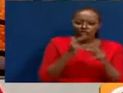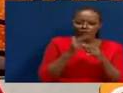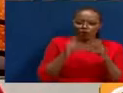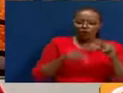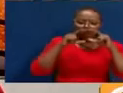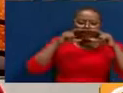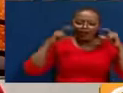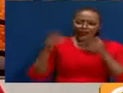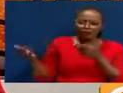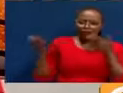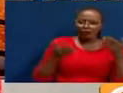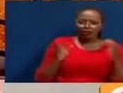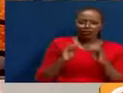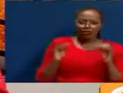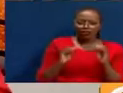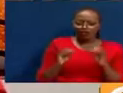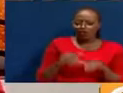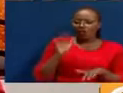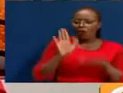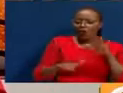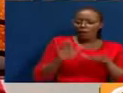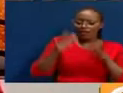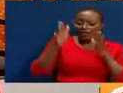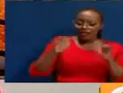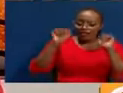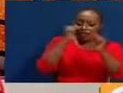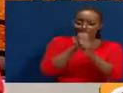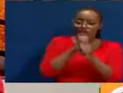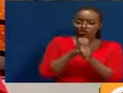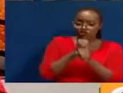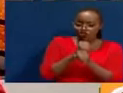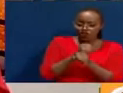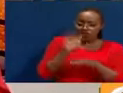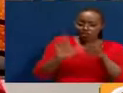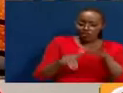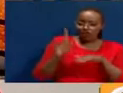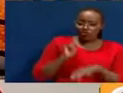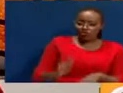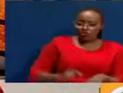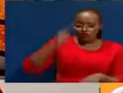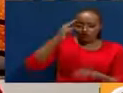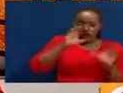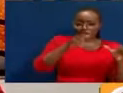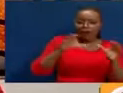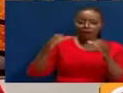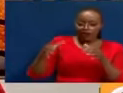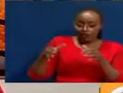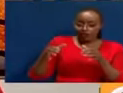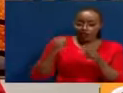as masks, that our textile manufacturers can do more than just churn out uniforms for company